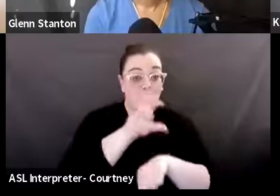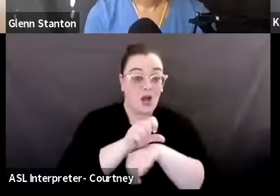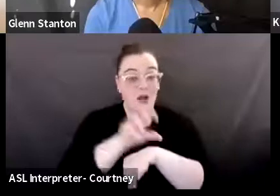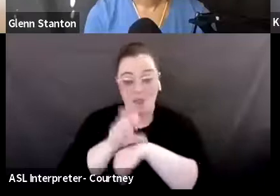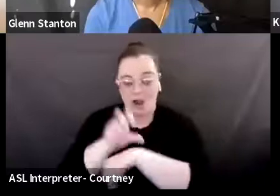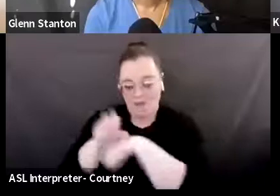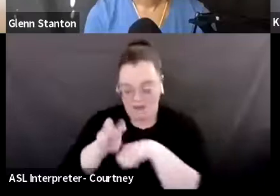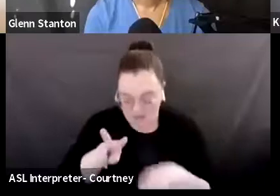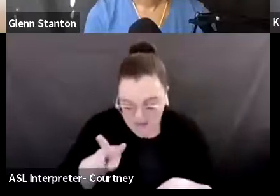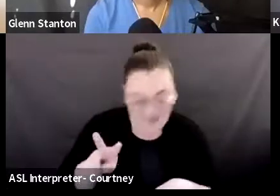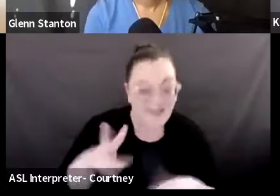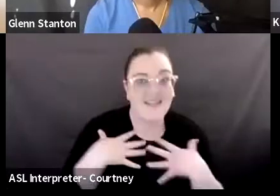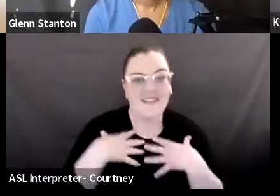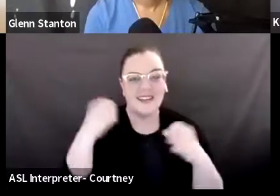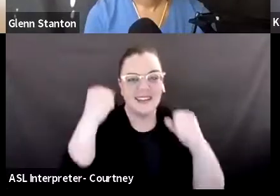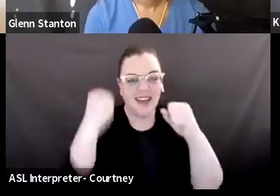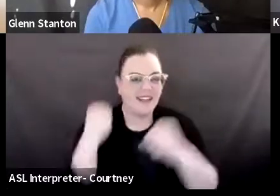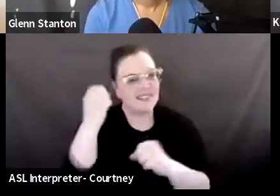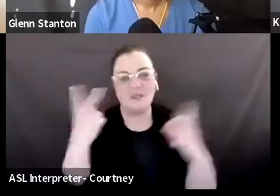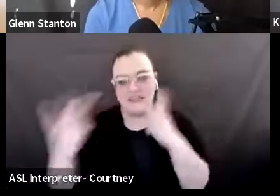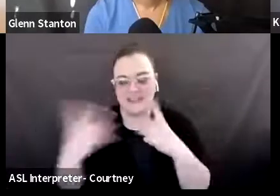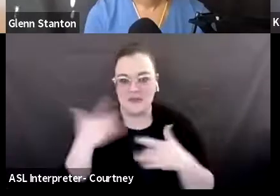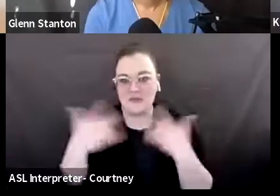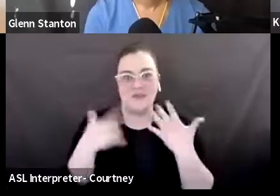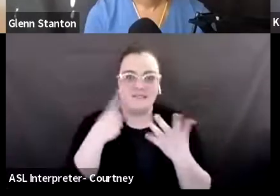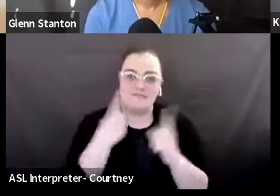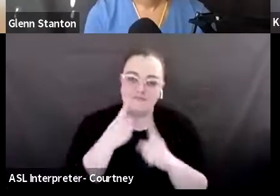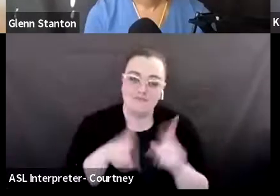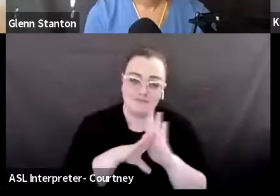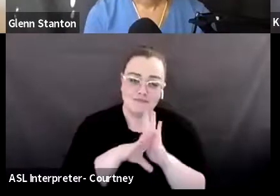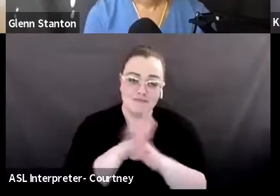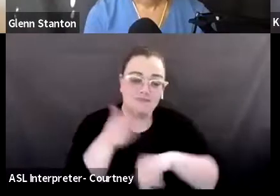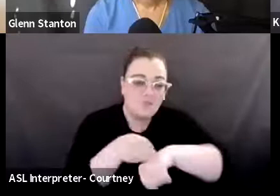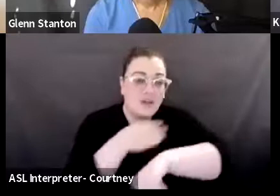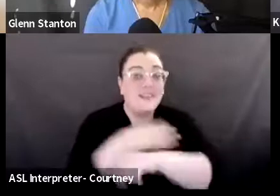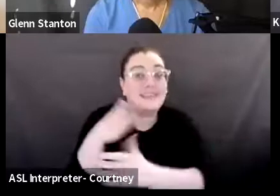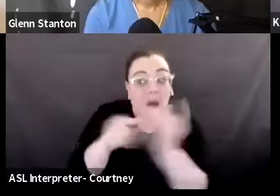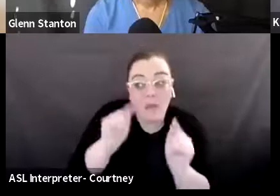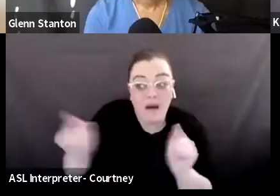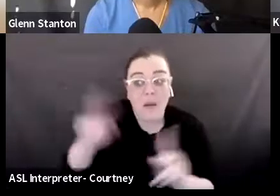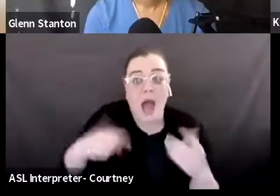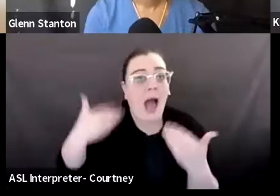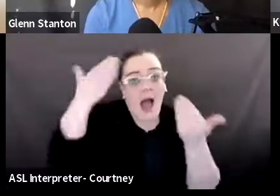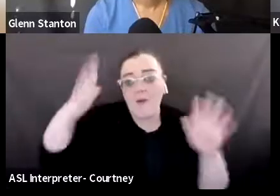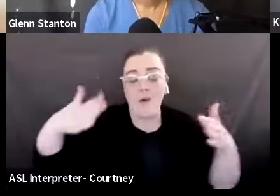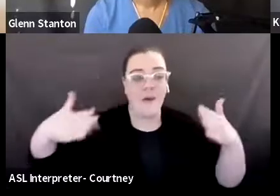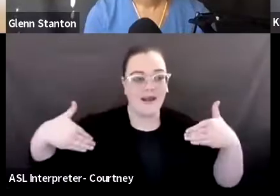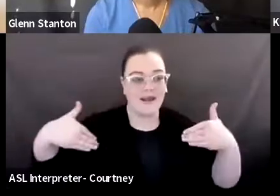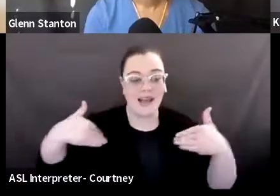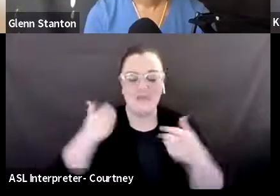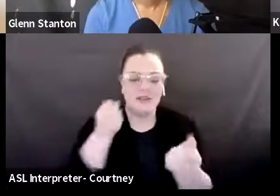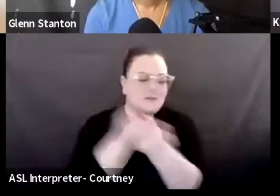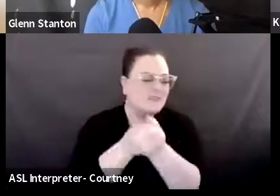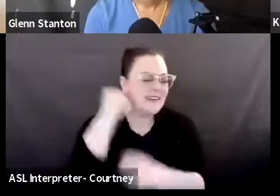And you're just like, yes. And some of these people I don't even know yet. And I'm just already like,